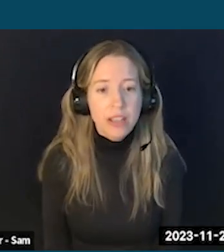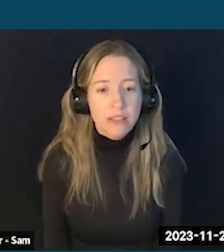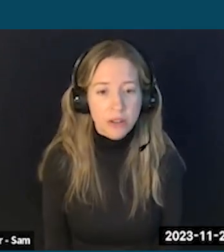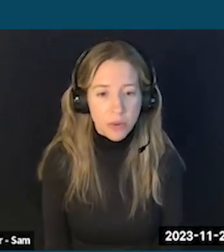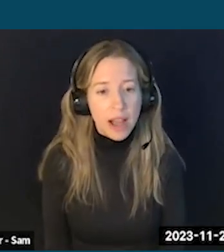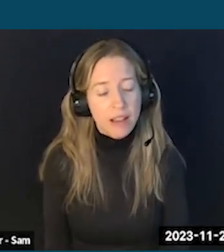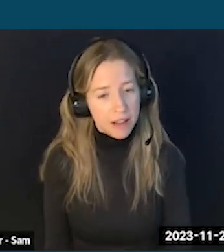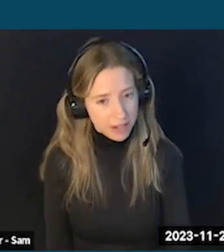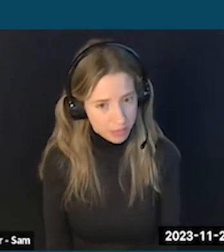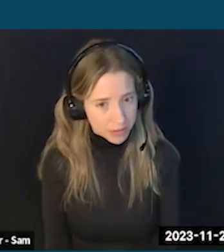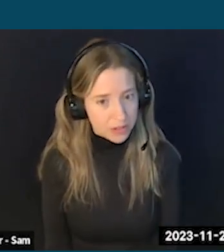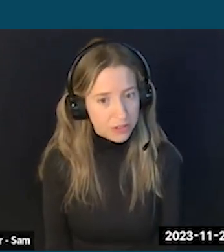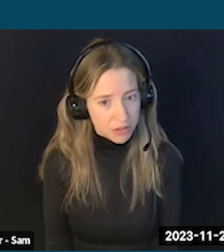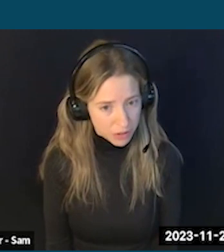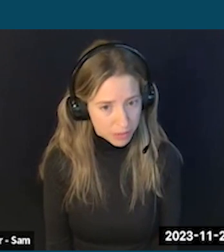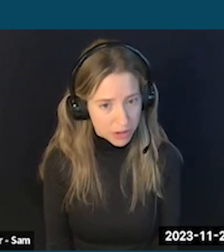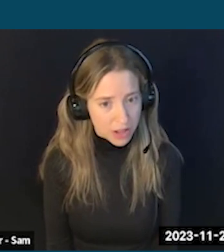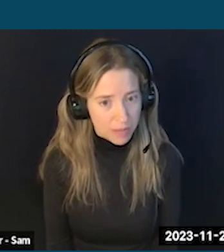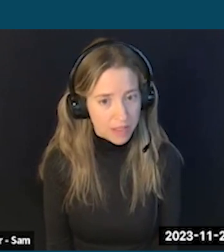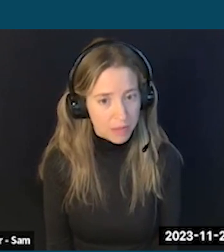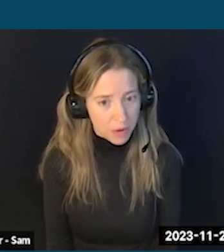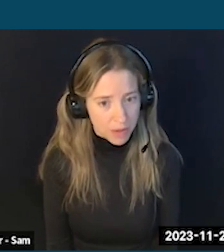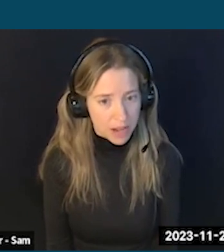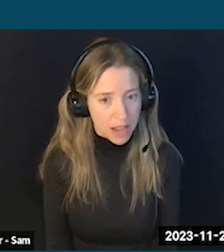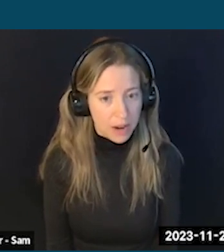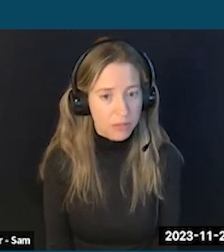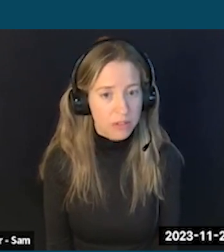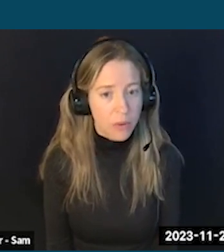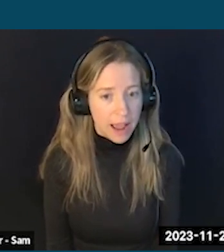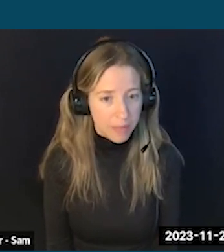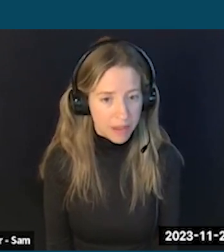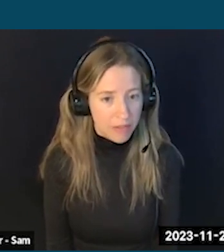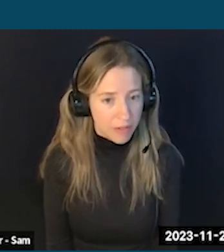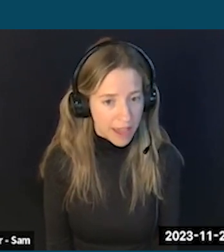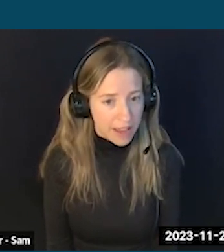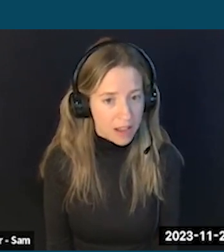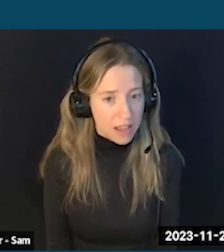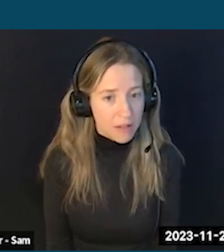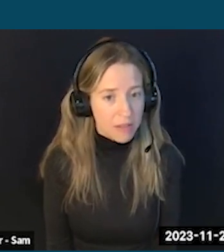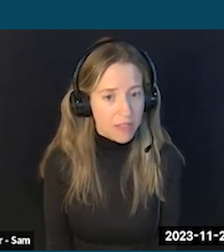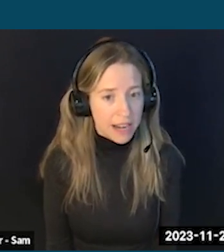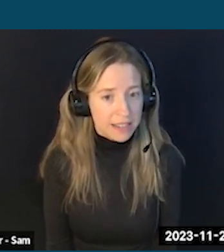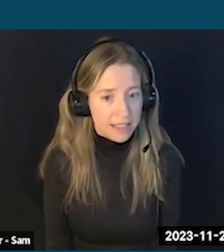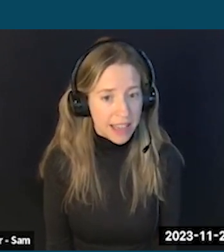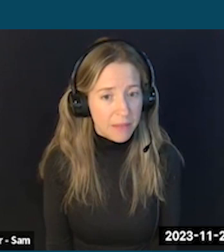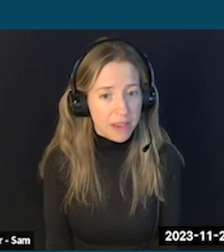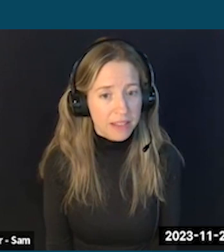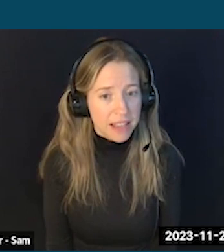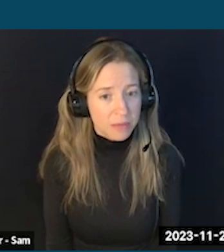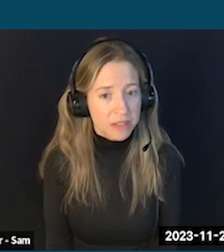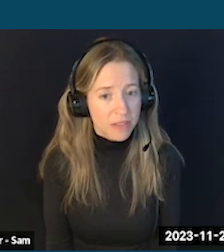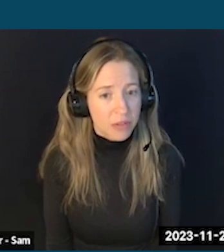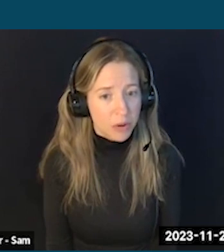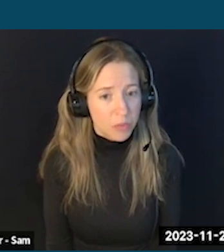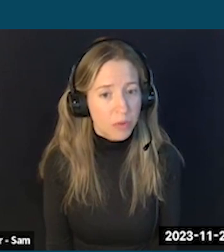down. So I got an in-person interpreter to come to that appointment. And I was so happy for that I did that because